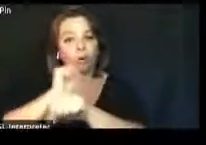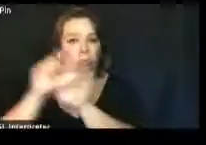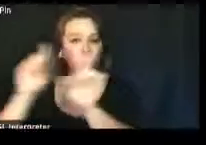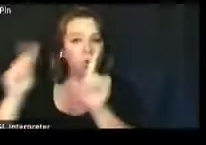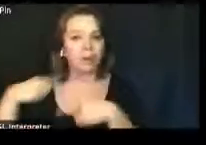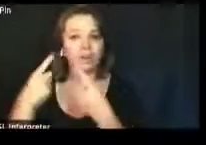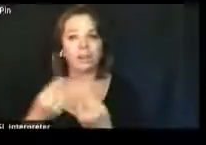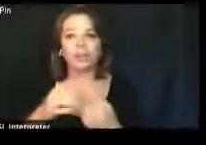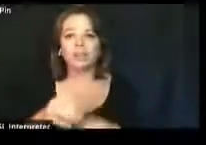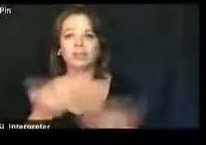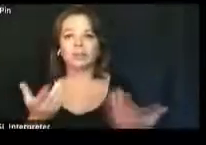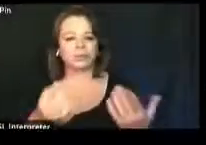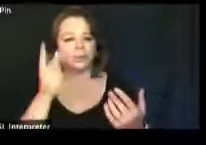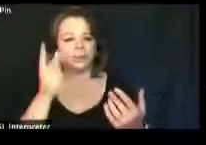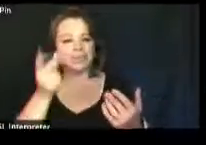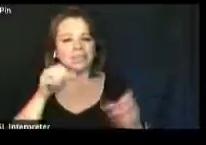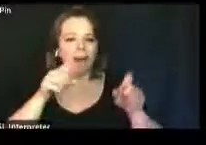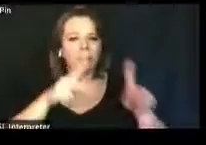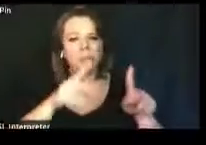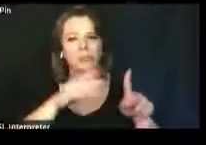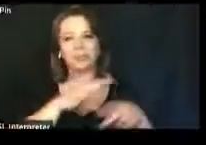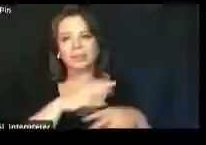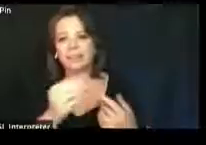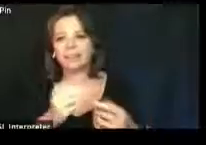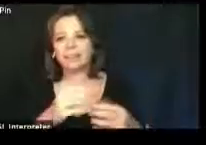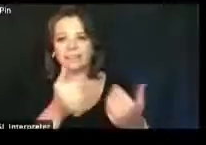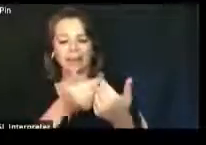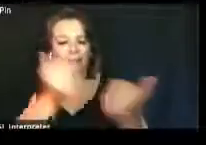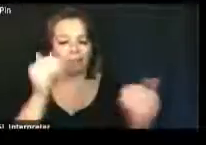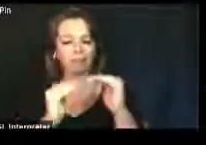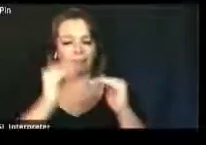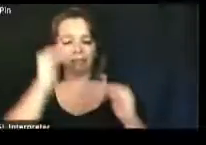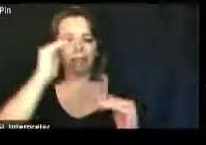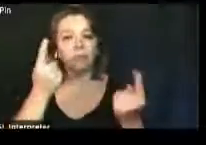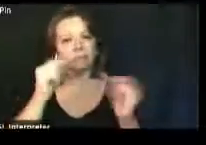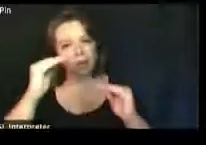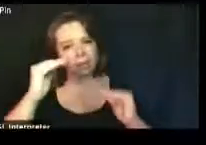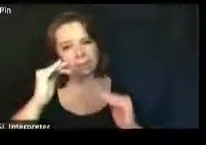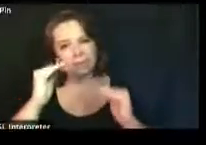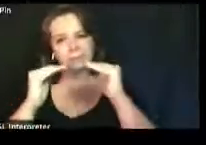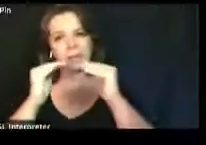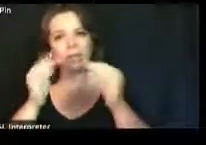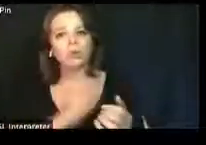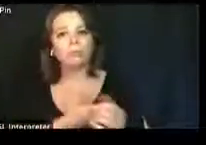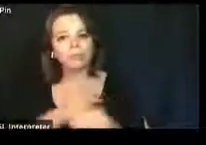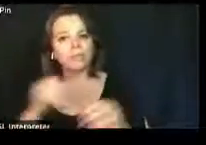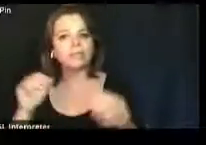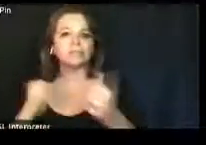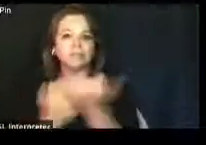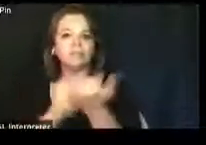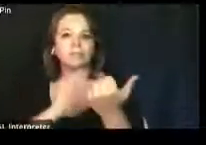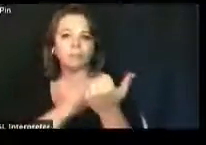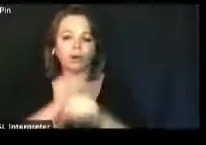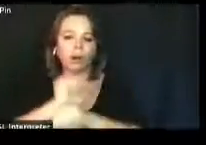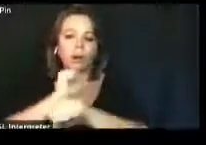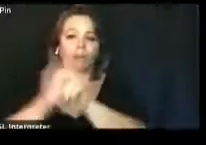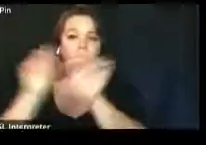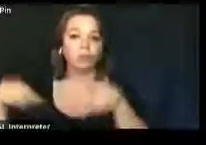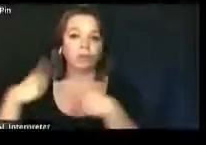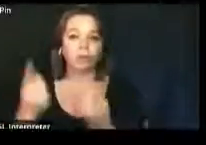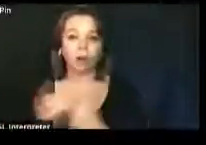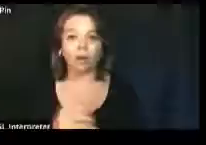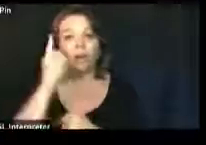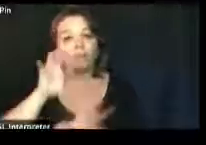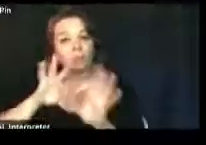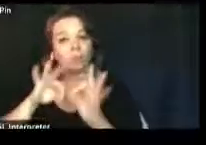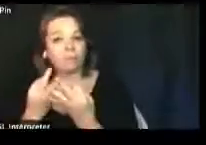opportunity gaps for our most vulnerable students by keeping our city together as it currently stands. On behalf of our families we serve, do not break